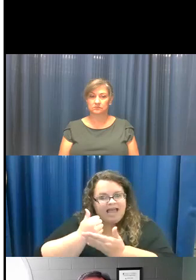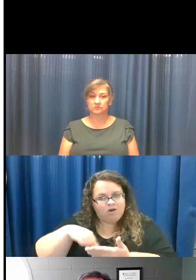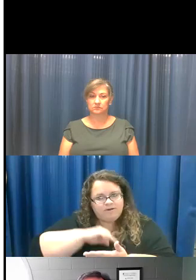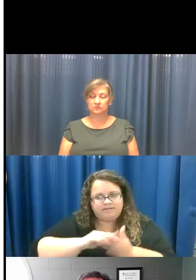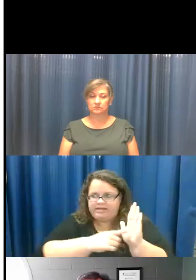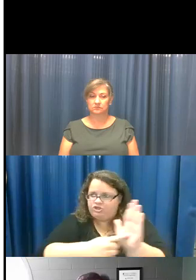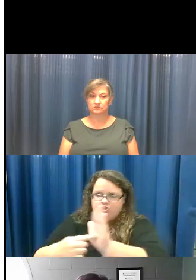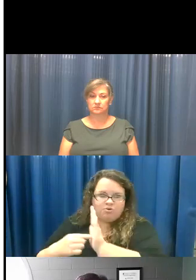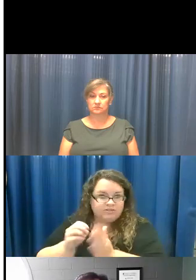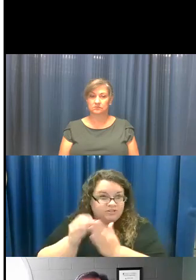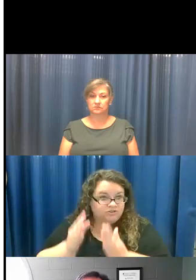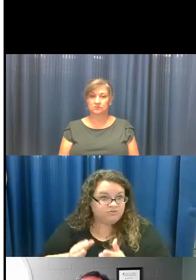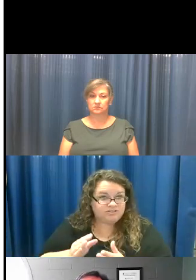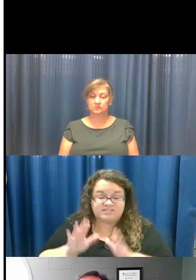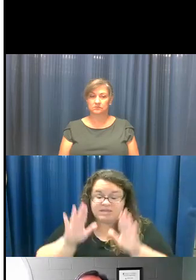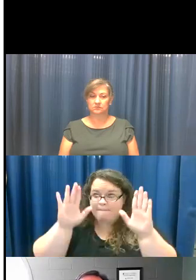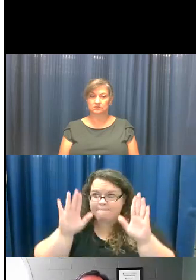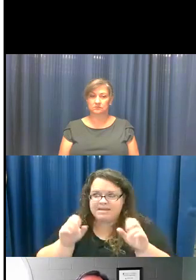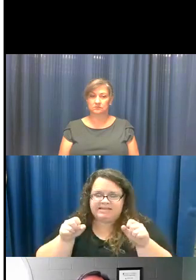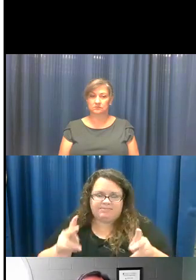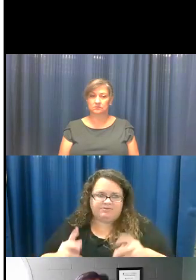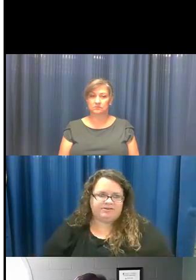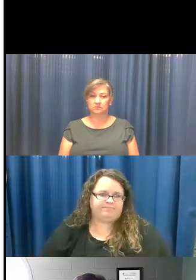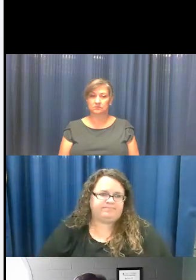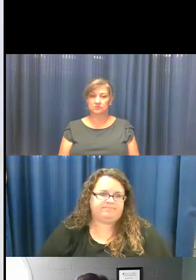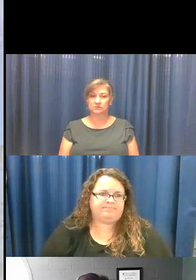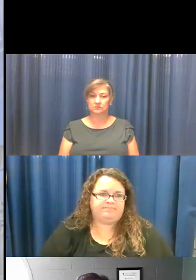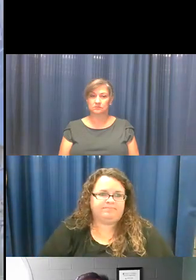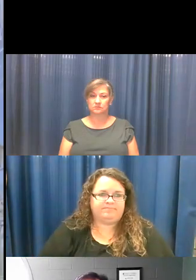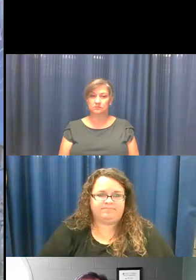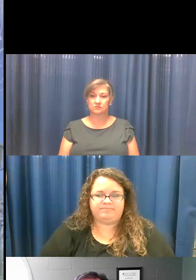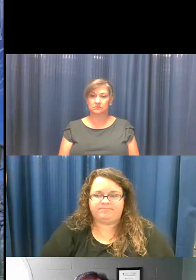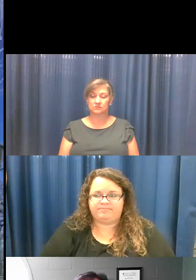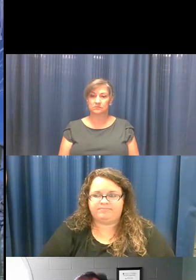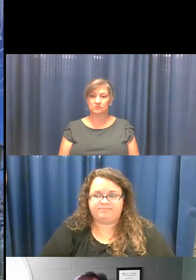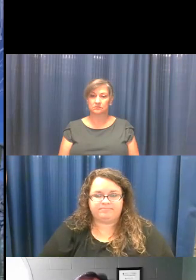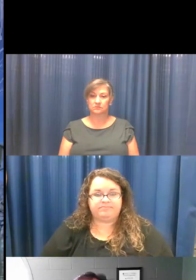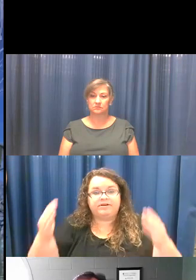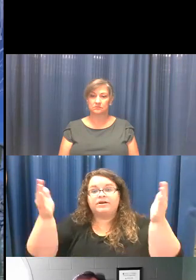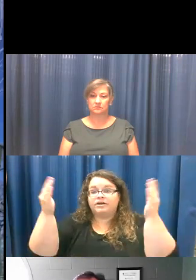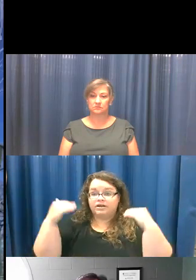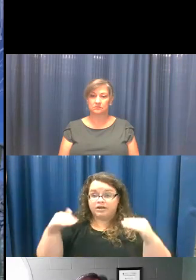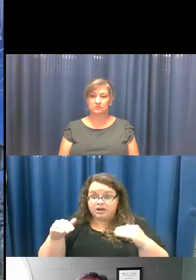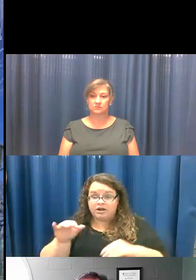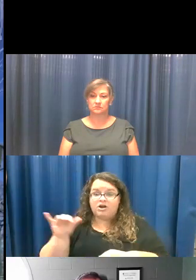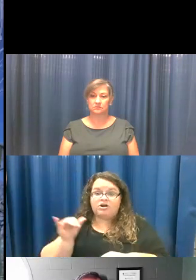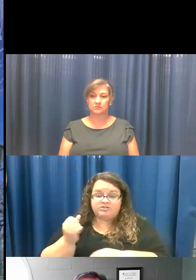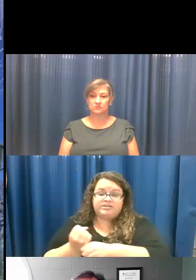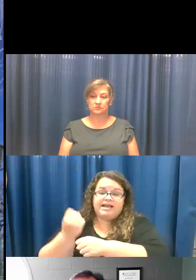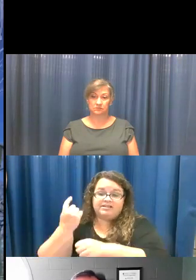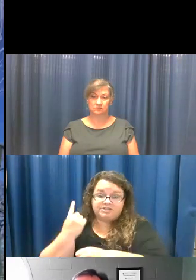just extraordinary opportunities. This past year, we really ramped up